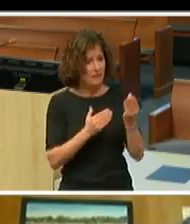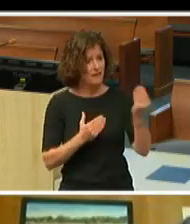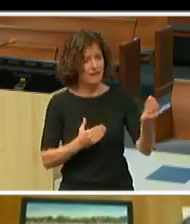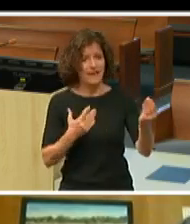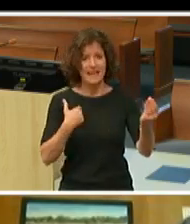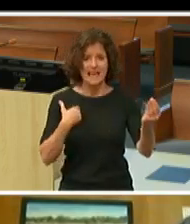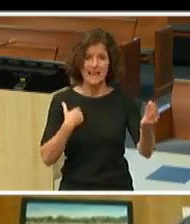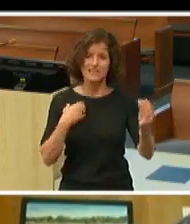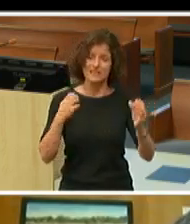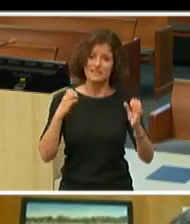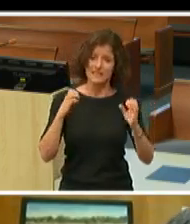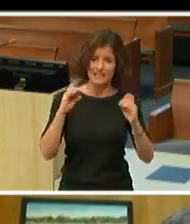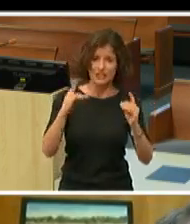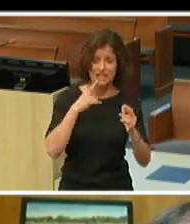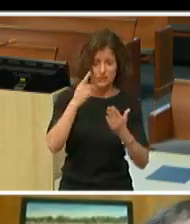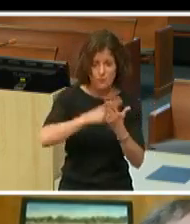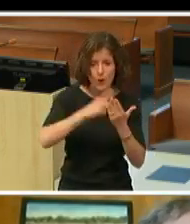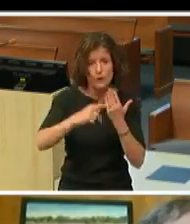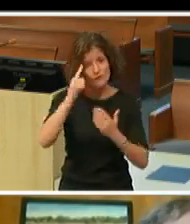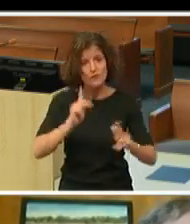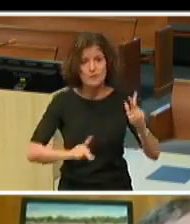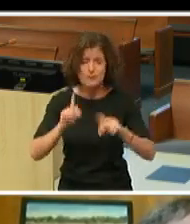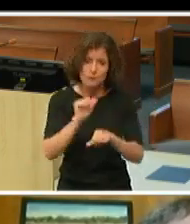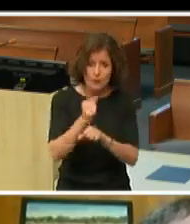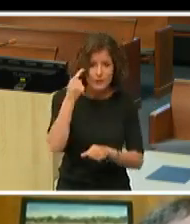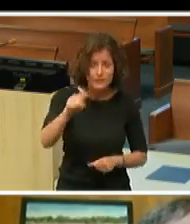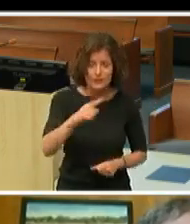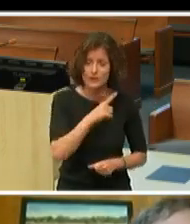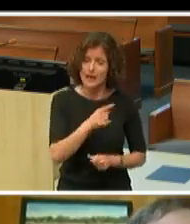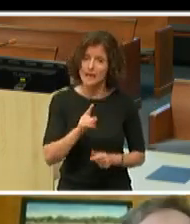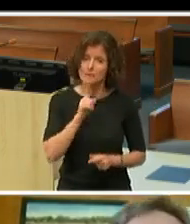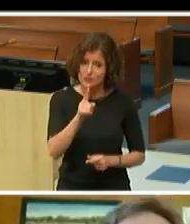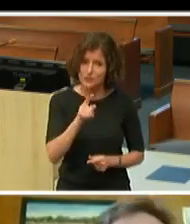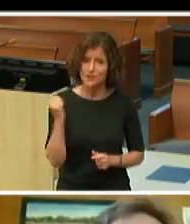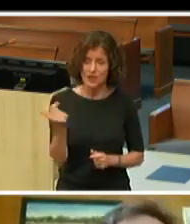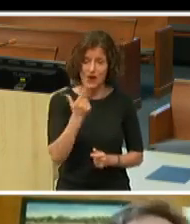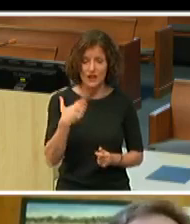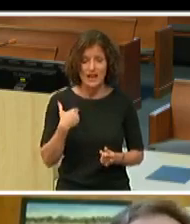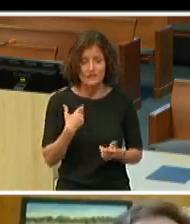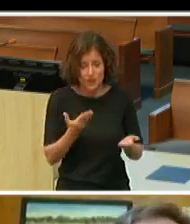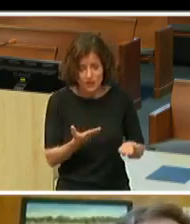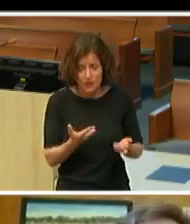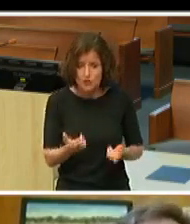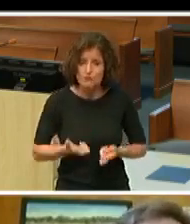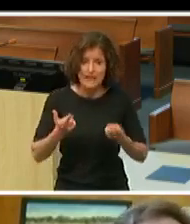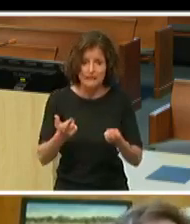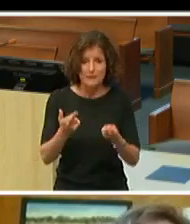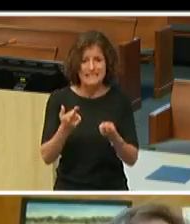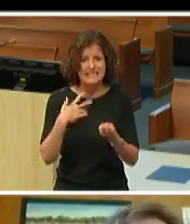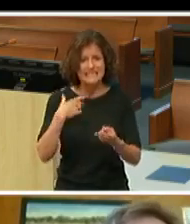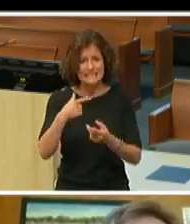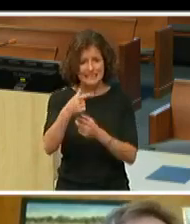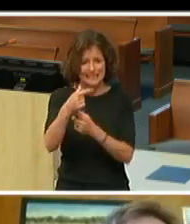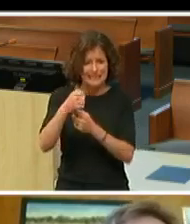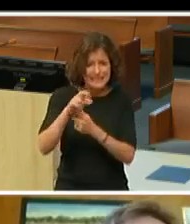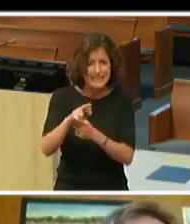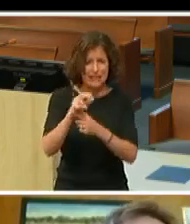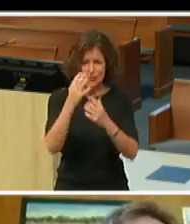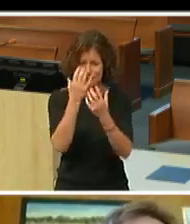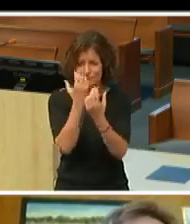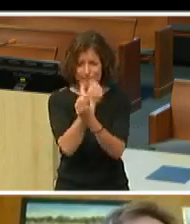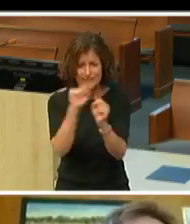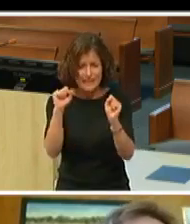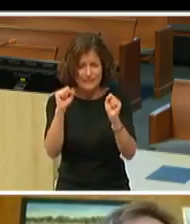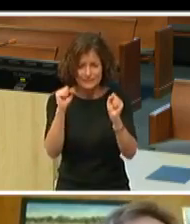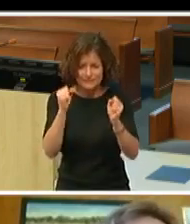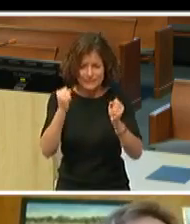educational program for your folks and then make sure they've got whatever the recommended gear is and safe practices. Most of them are